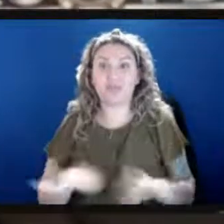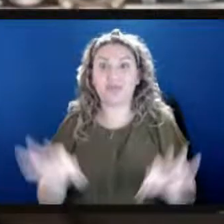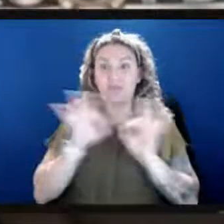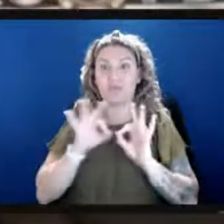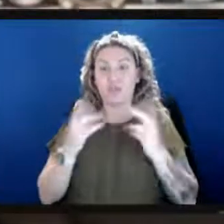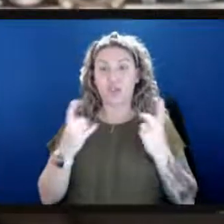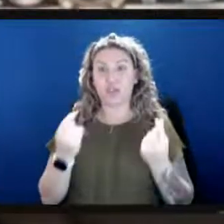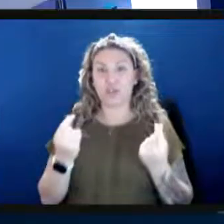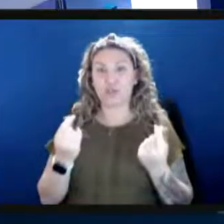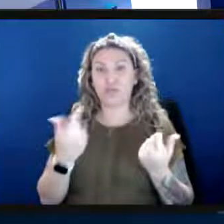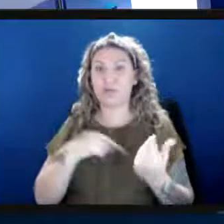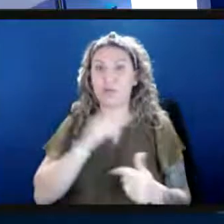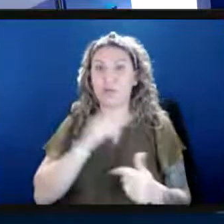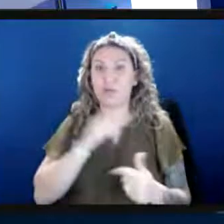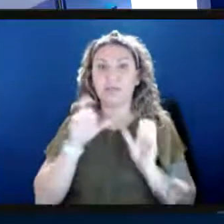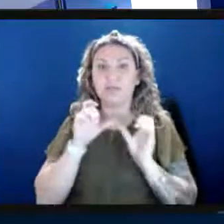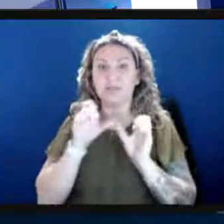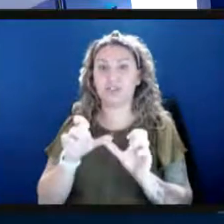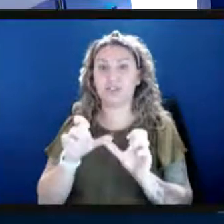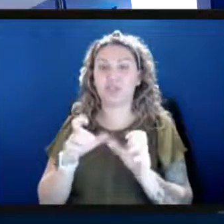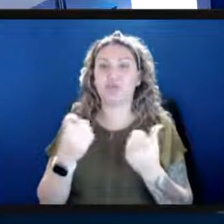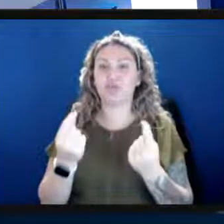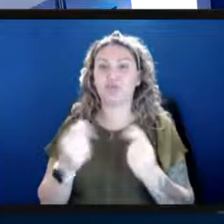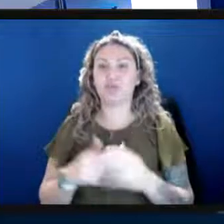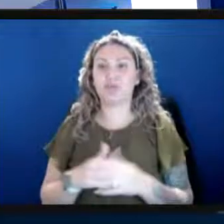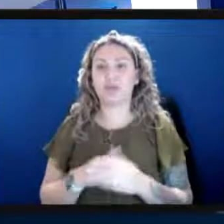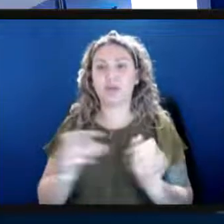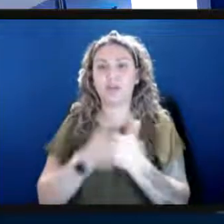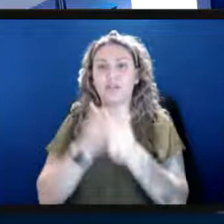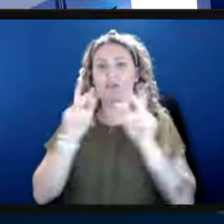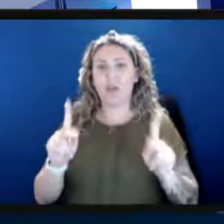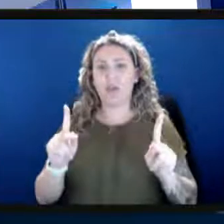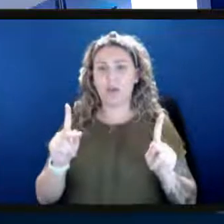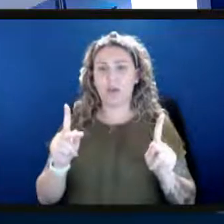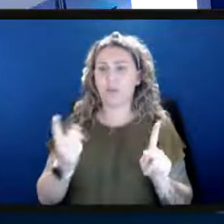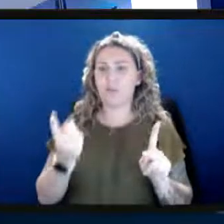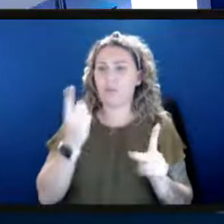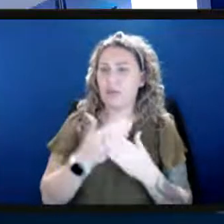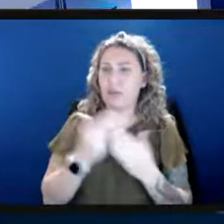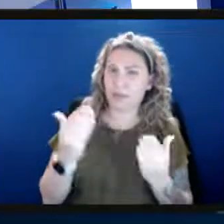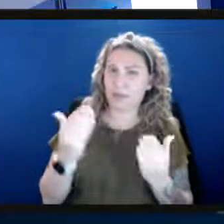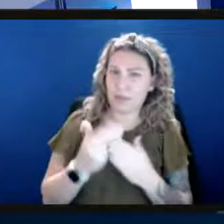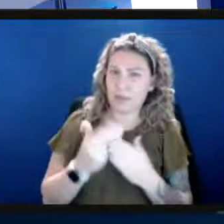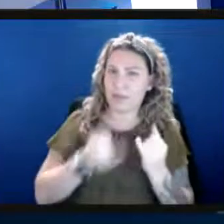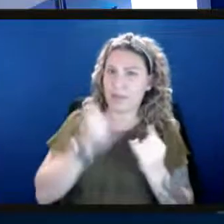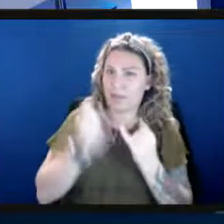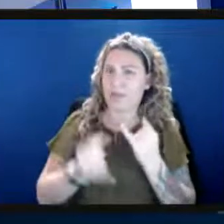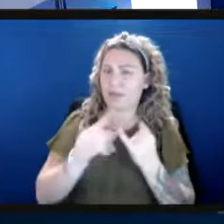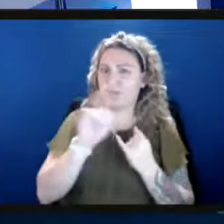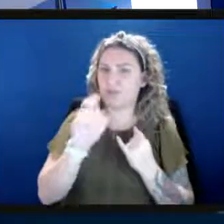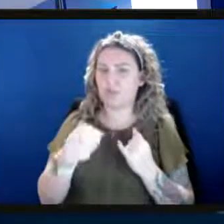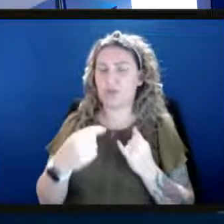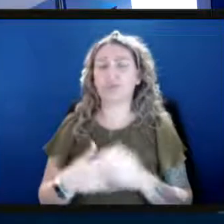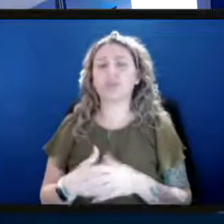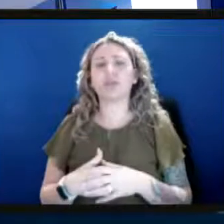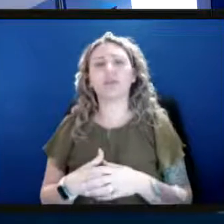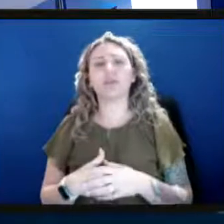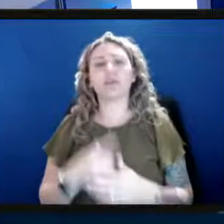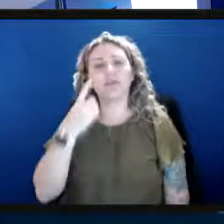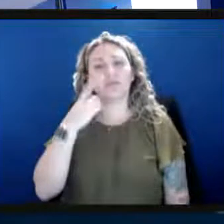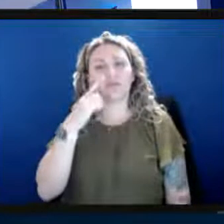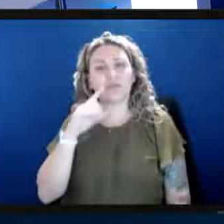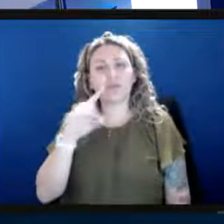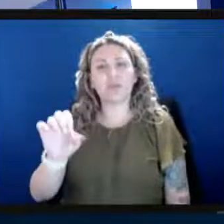going to continue to do. To follow up on last thing that I have a question of, Sergeant, is that I thought this was